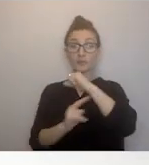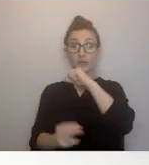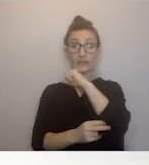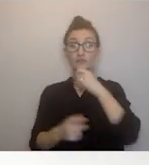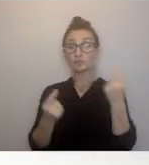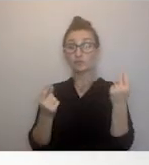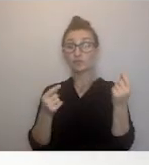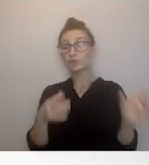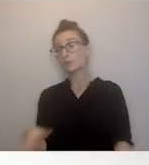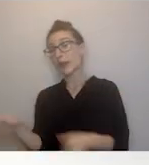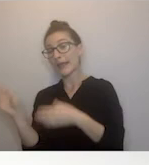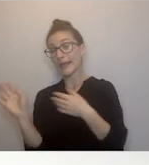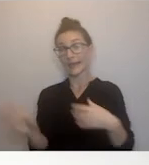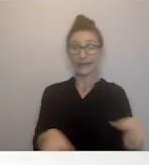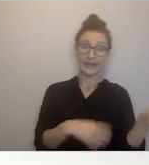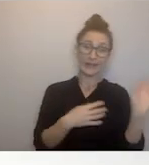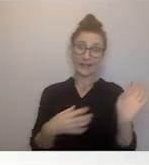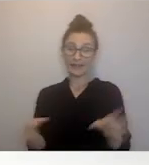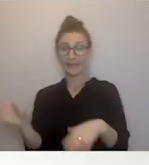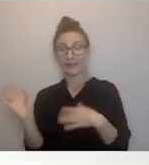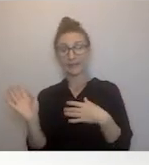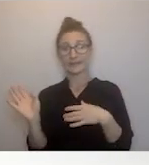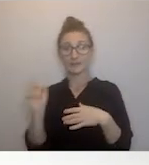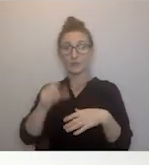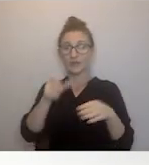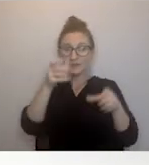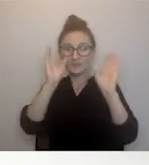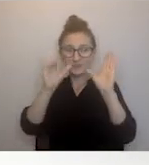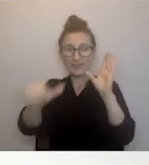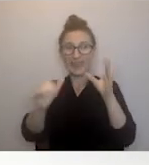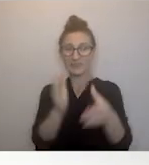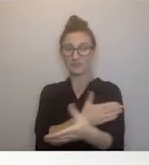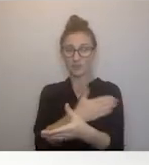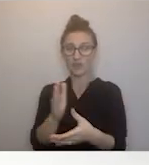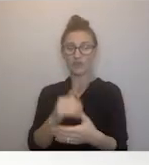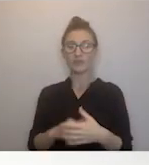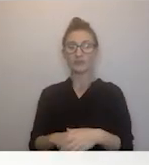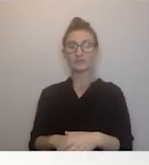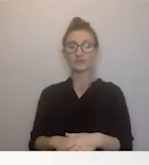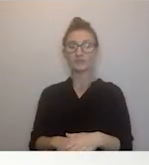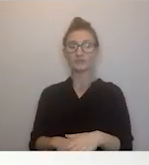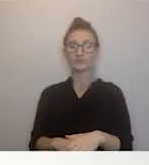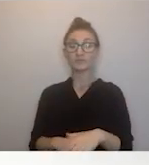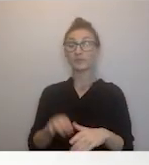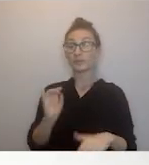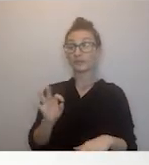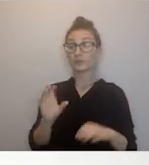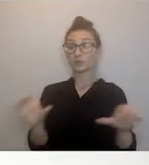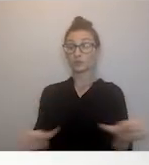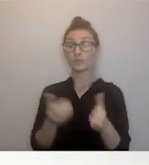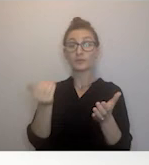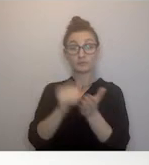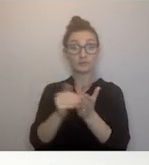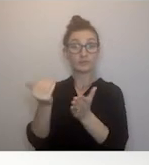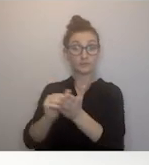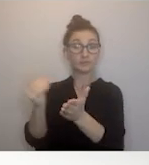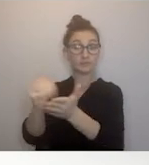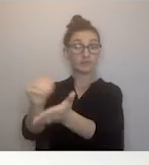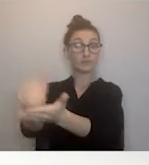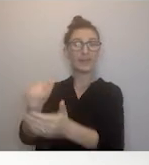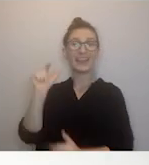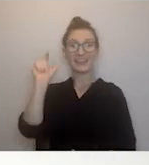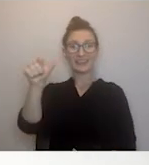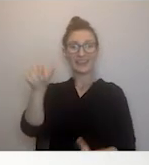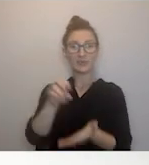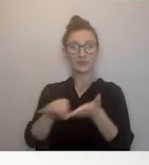when we hear the bridge, we're swaying with our arms. What is exciting is the more we replicate this particular program